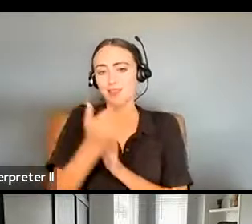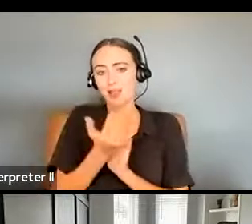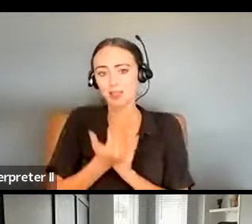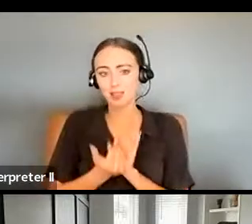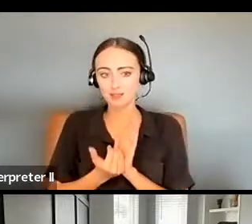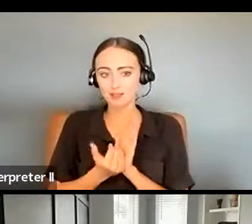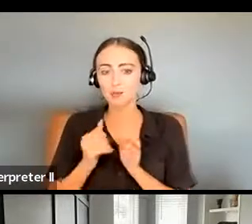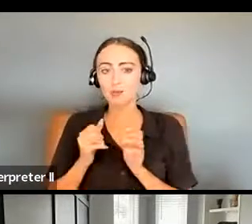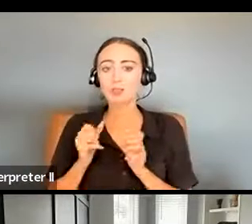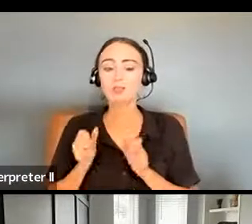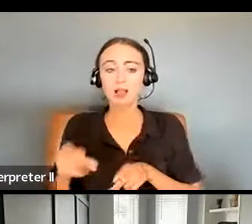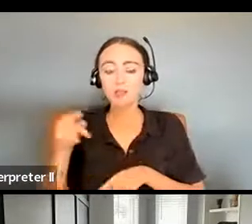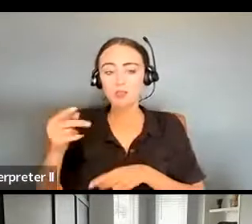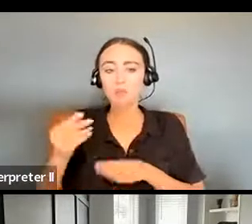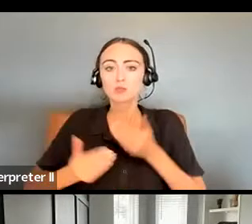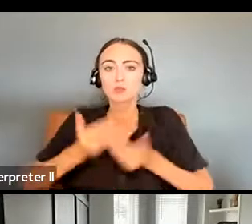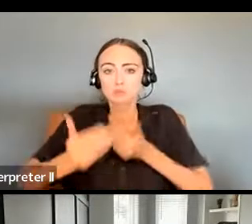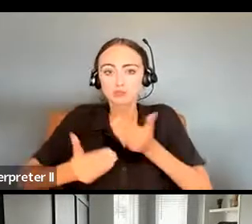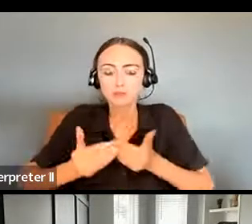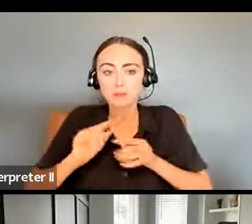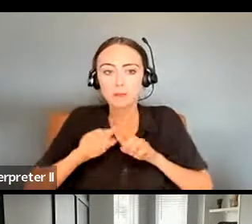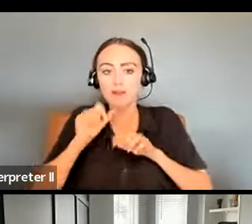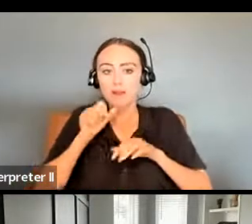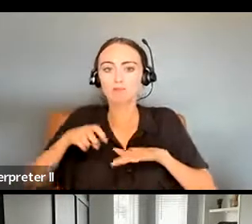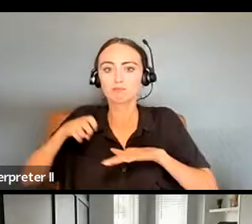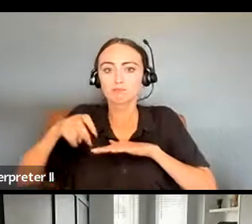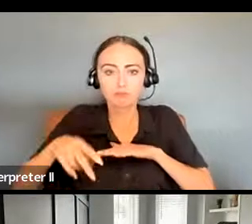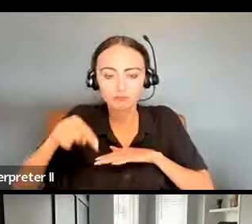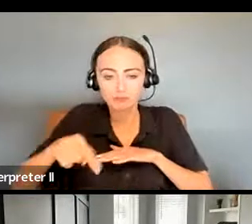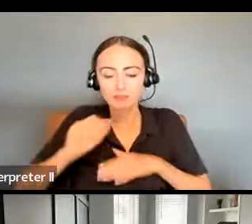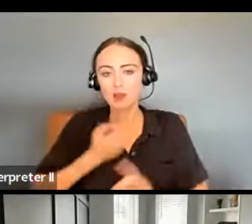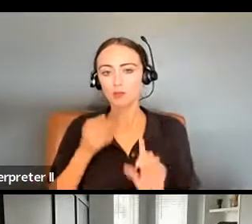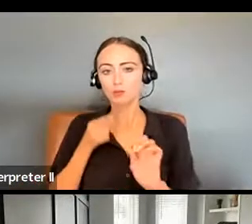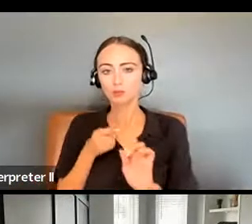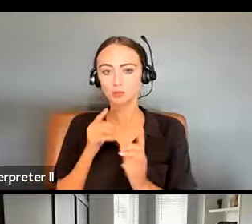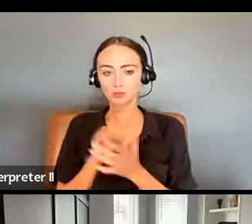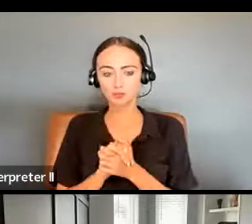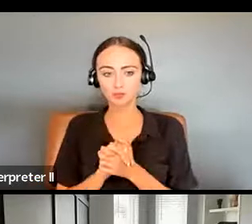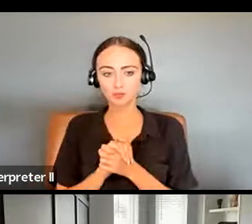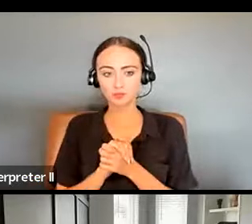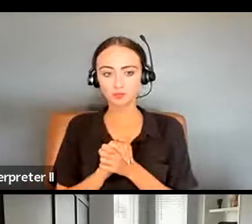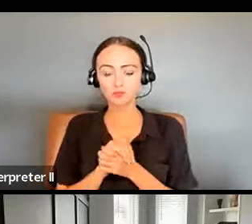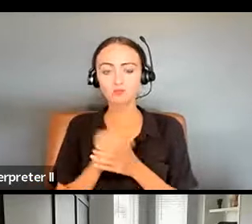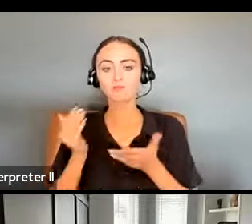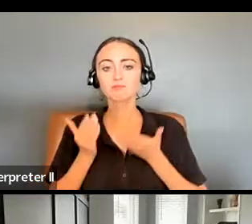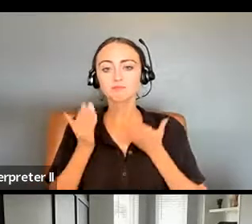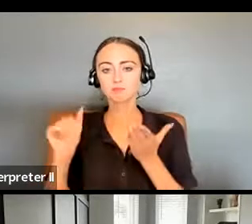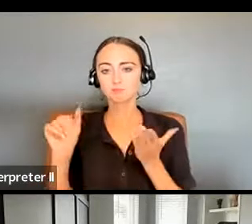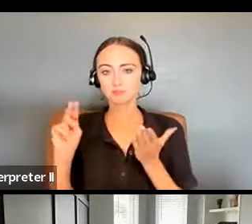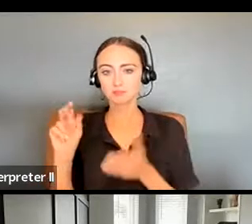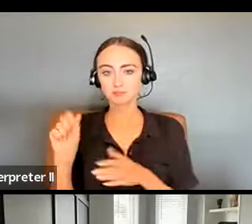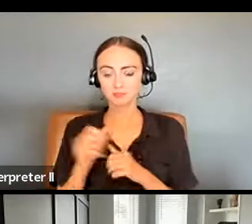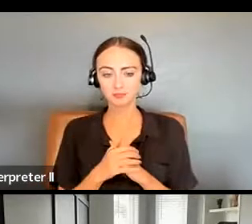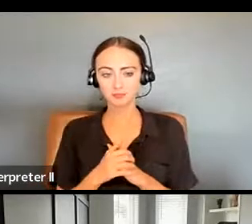executive to move quickly, but not to overstep the goals of this legislation. And with that, I move the ANS.